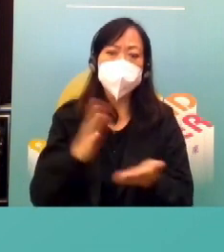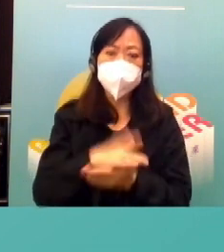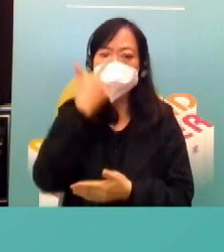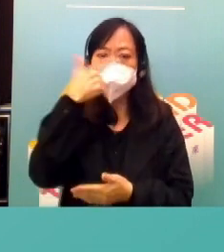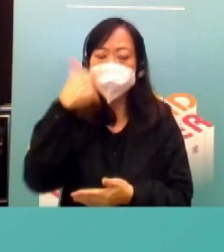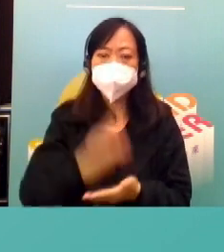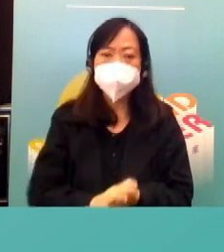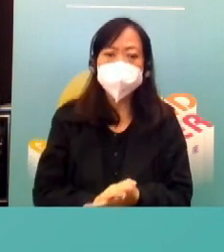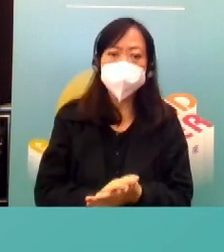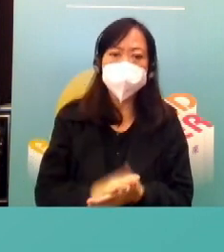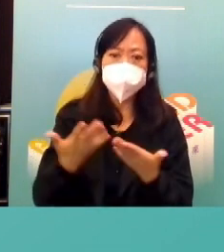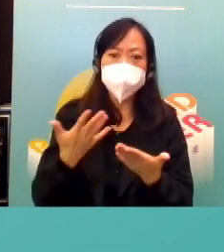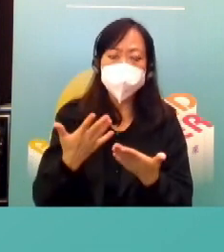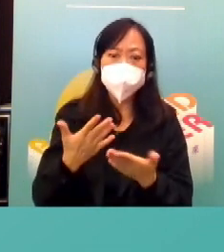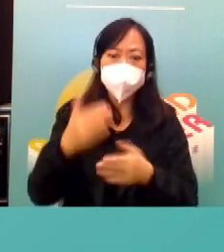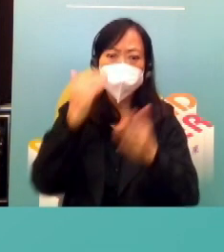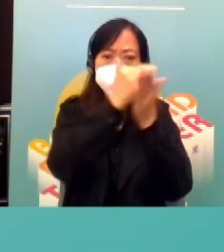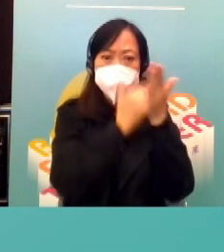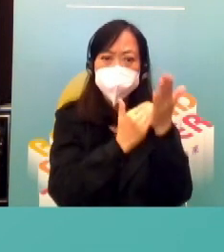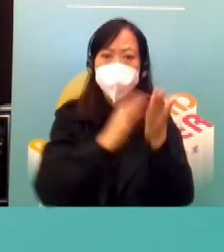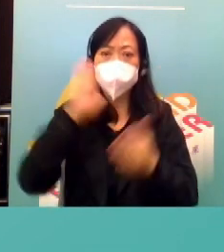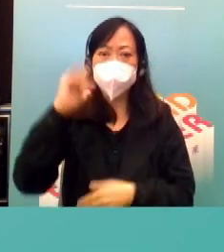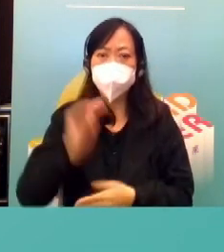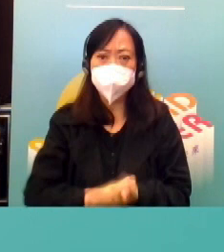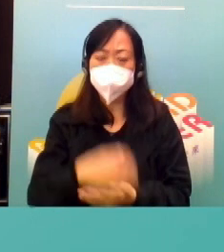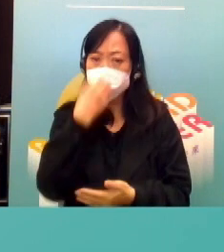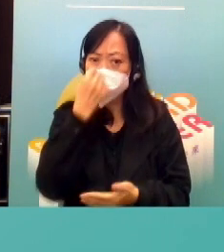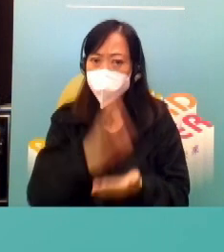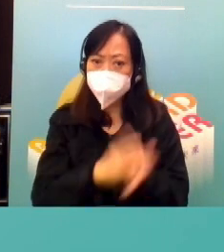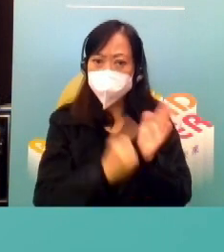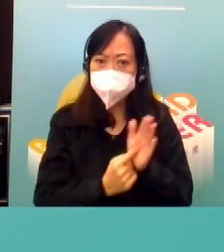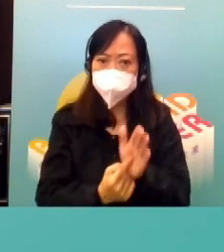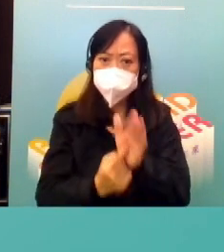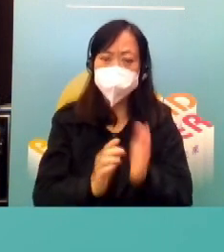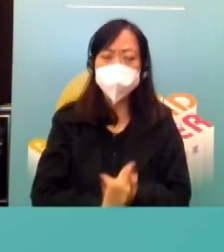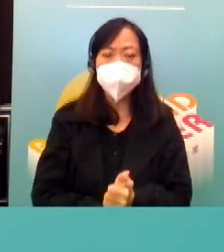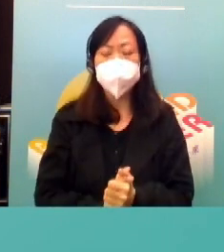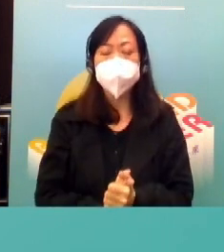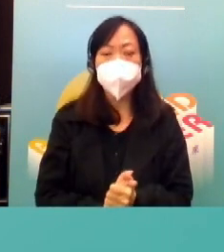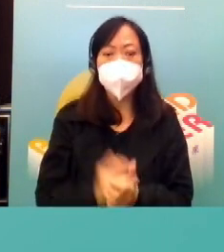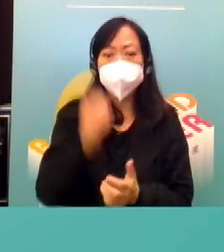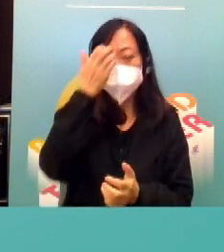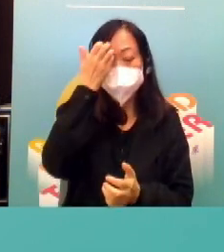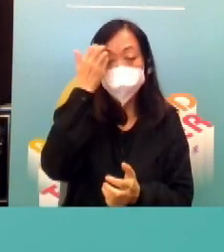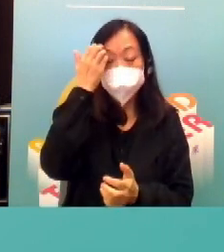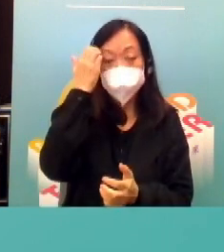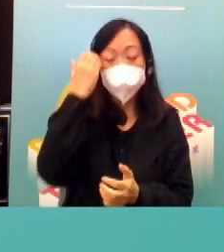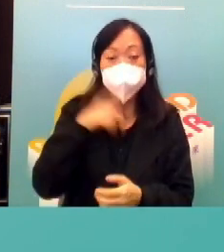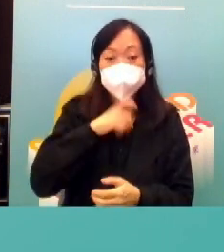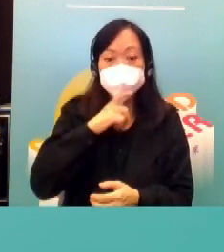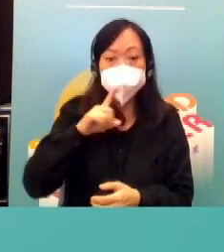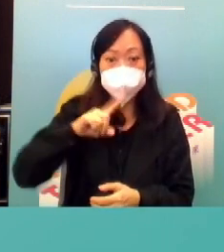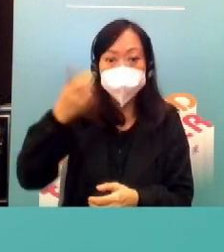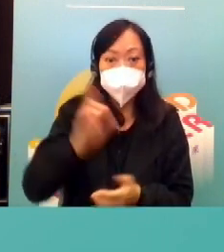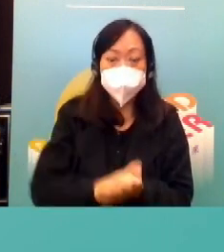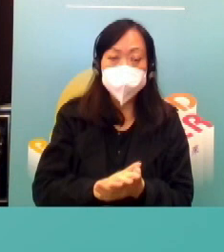think about in Hong Kong. And so there are other mechanisms like social impact bonds. I think this kind of